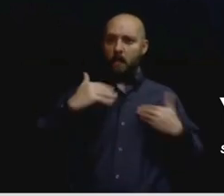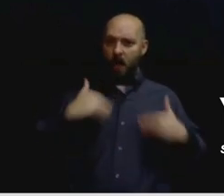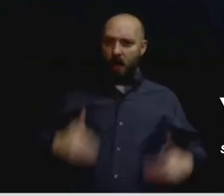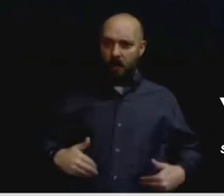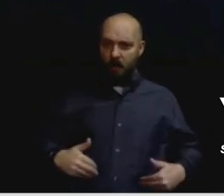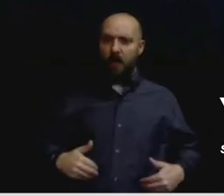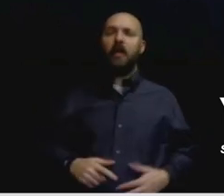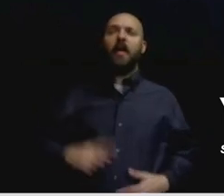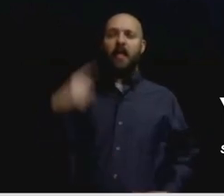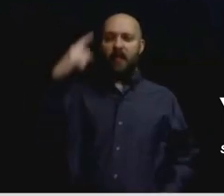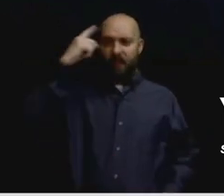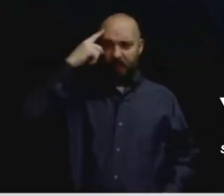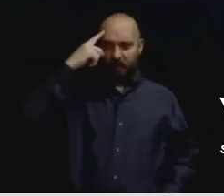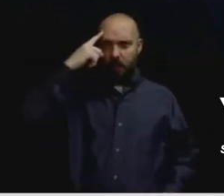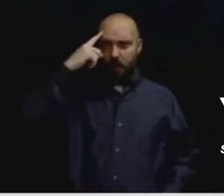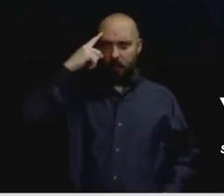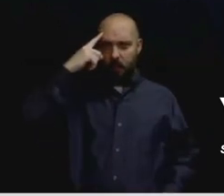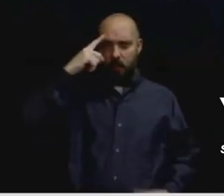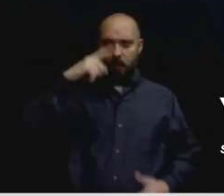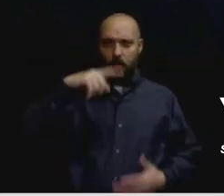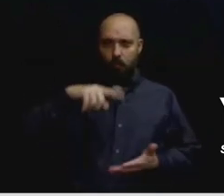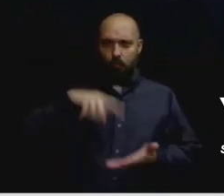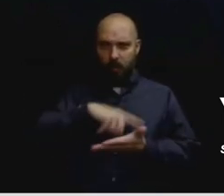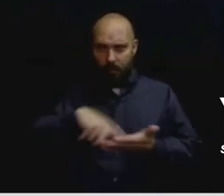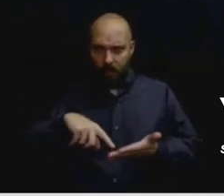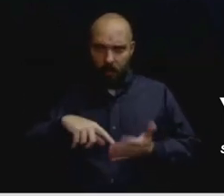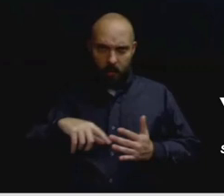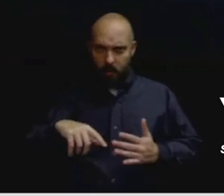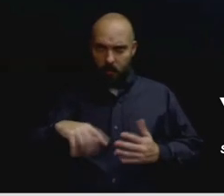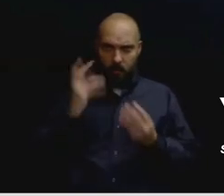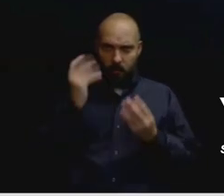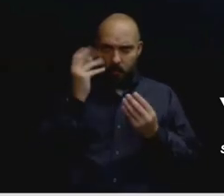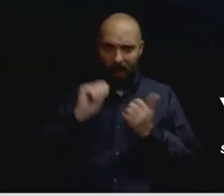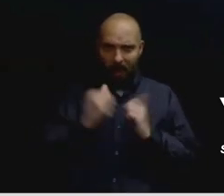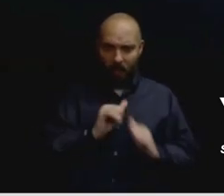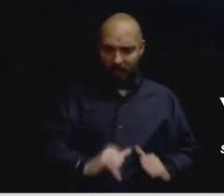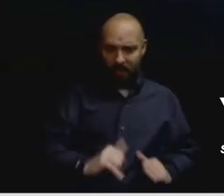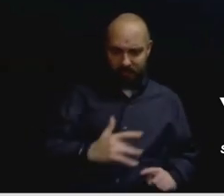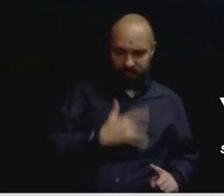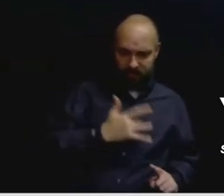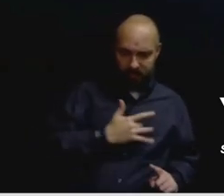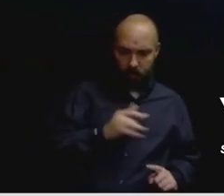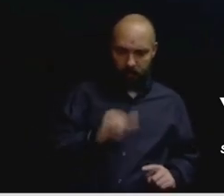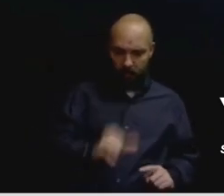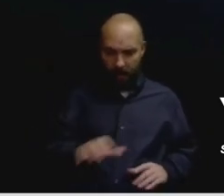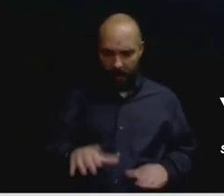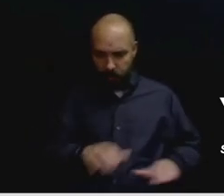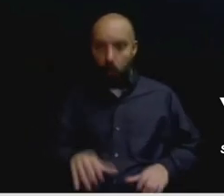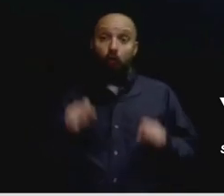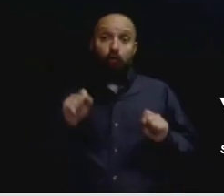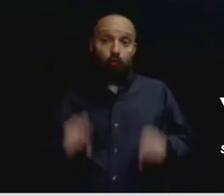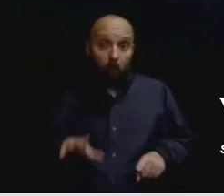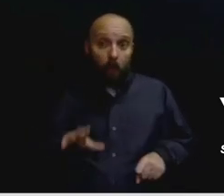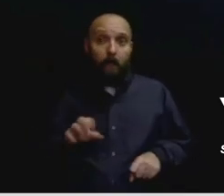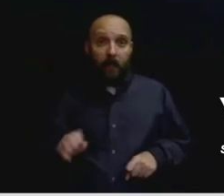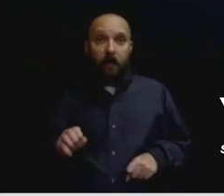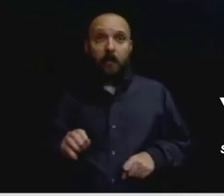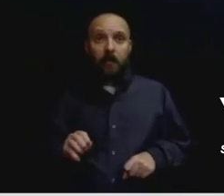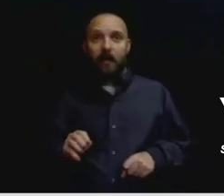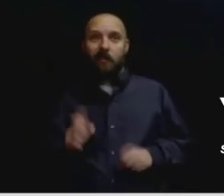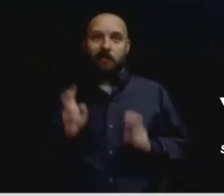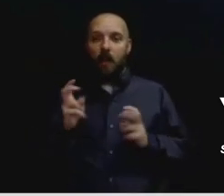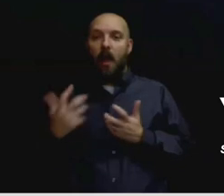critically about how that sensation and action could be an adaptive response to their